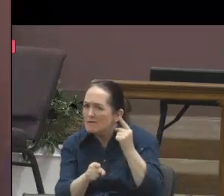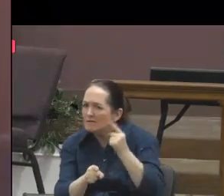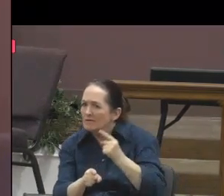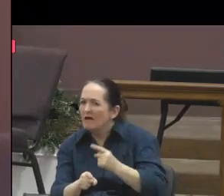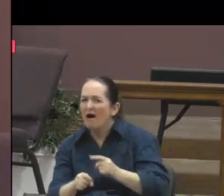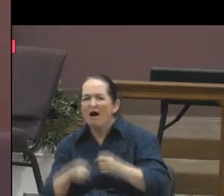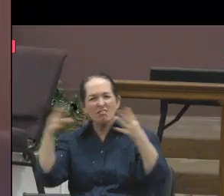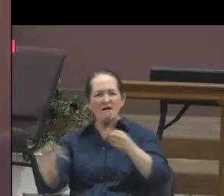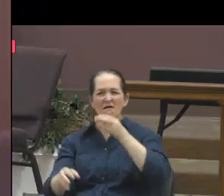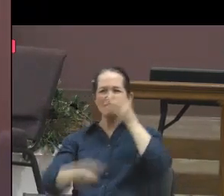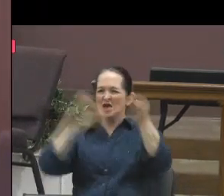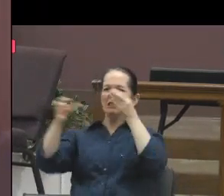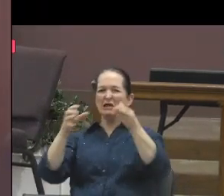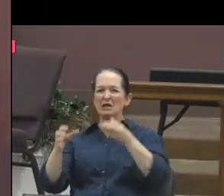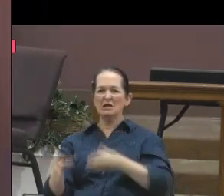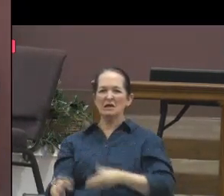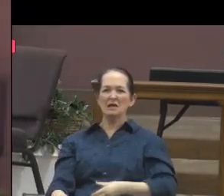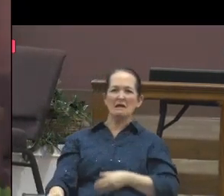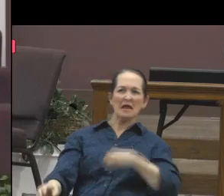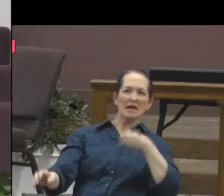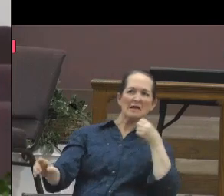was a lot of yelling and attacking.